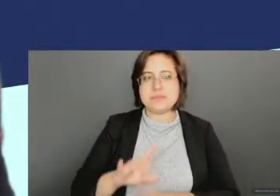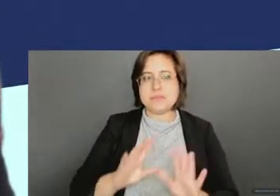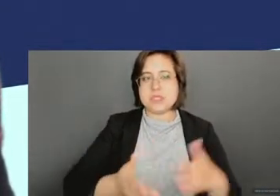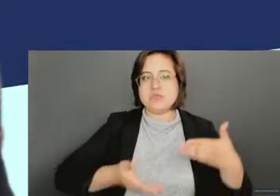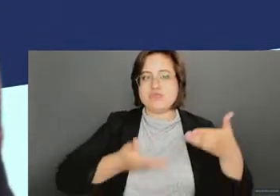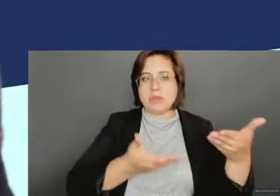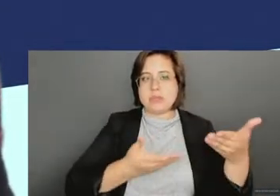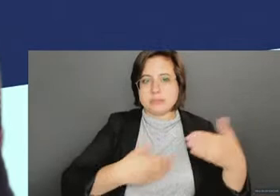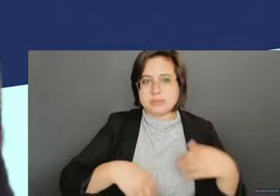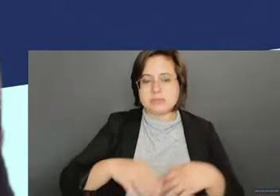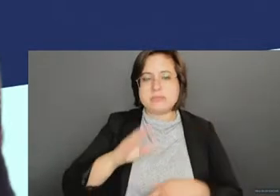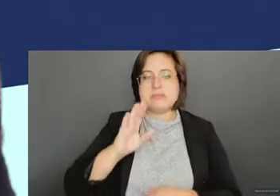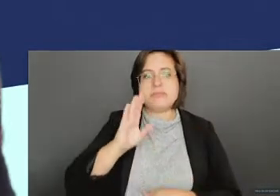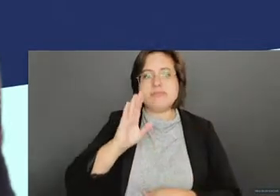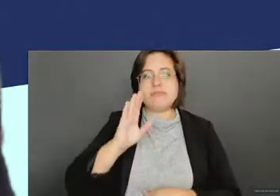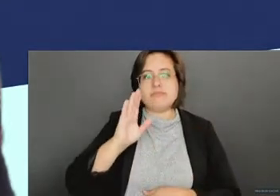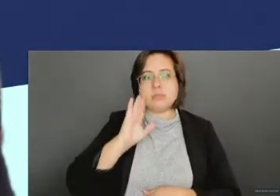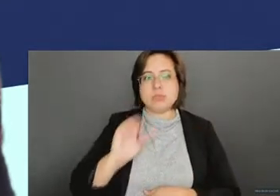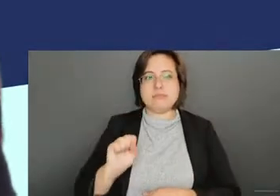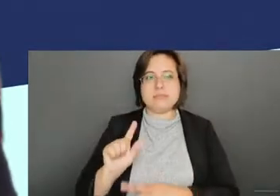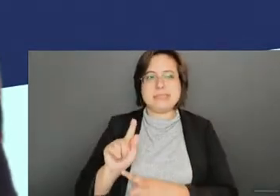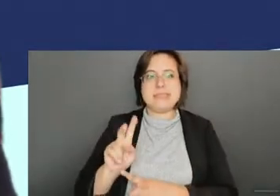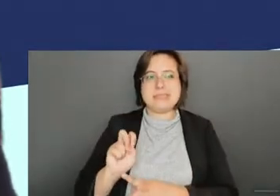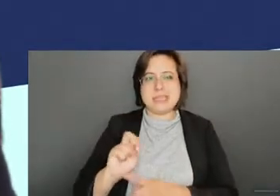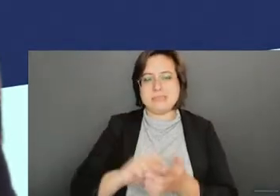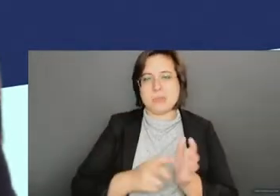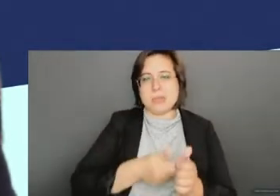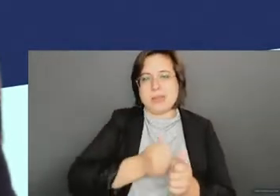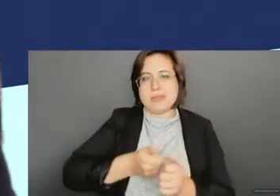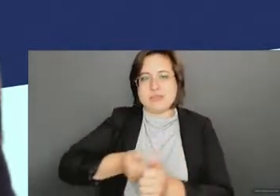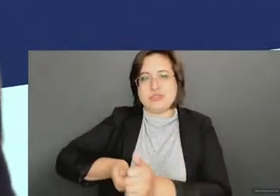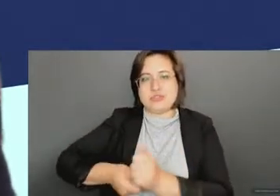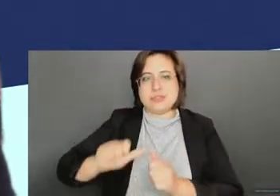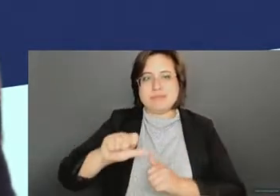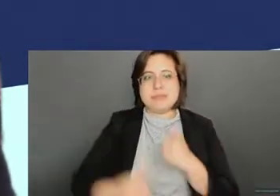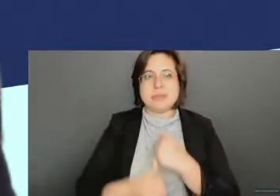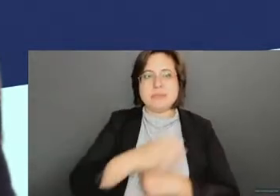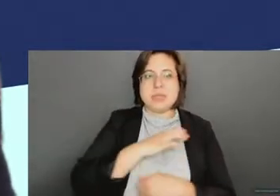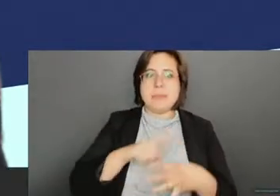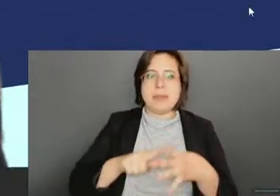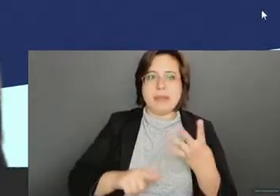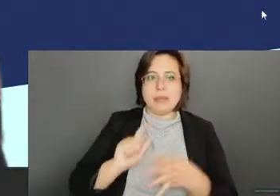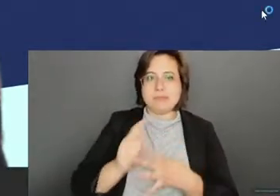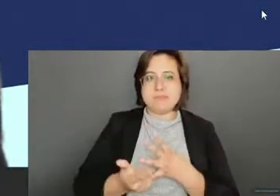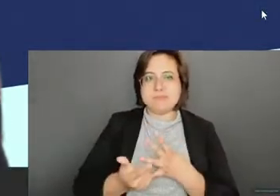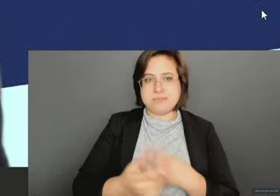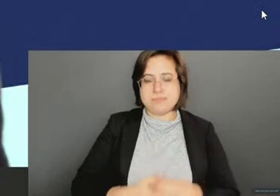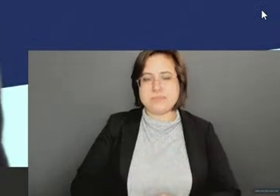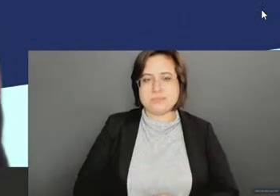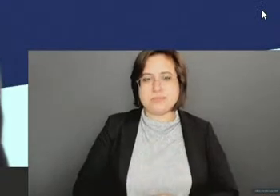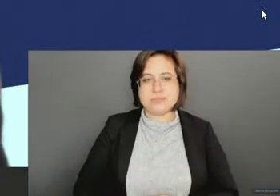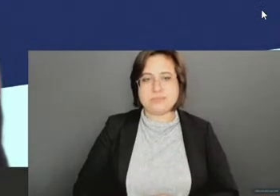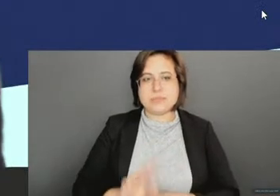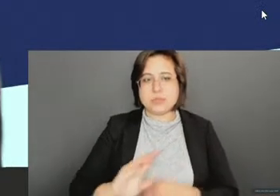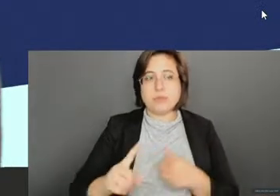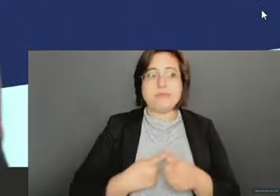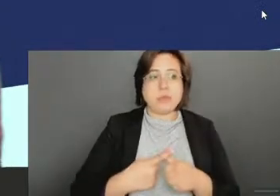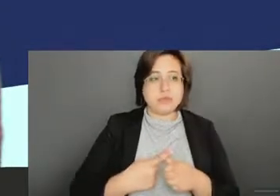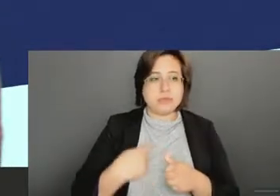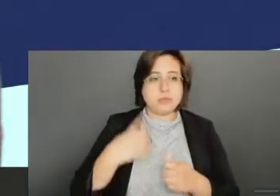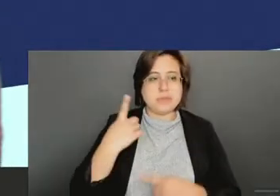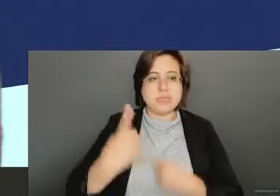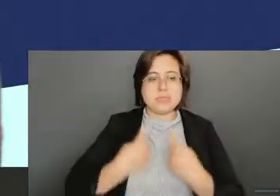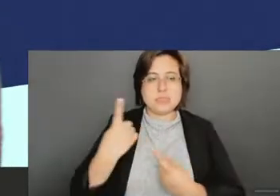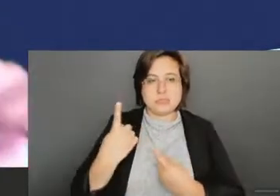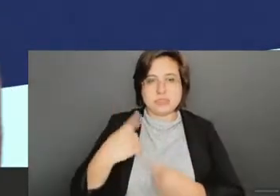by slate, so by subcommittee. We will go in the order in which they were presented. So we will first consider